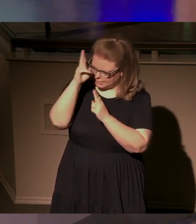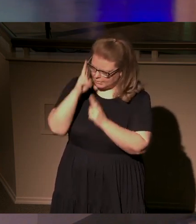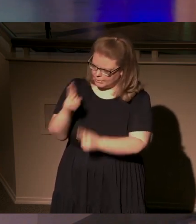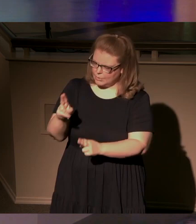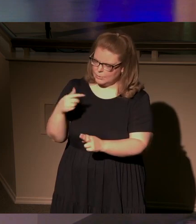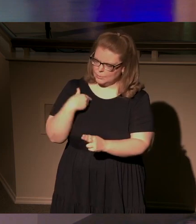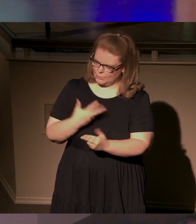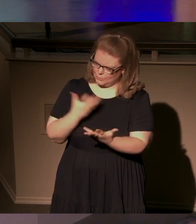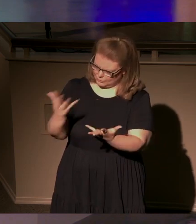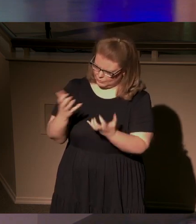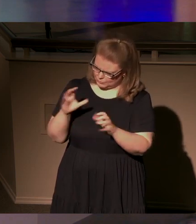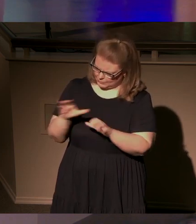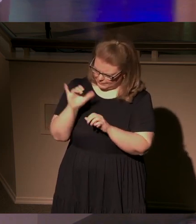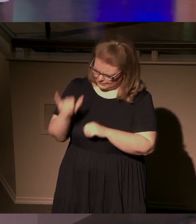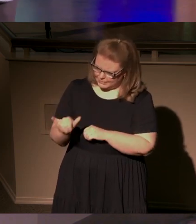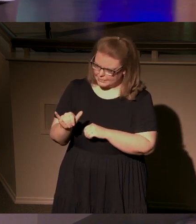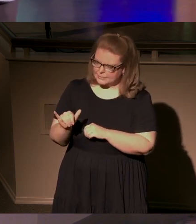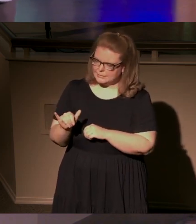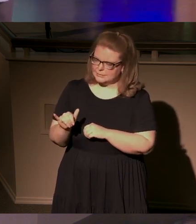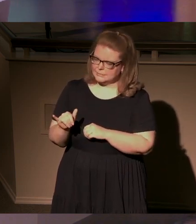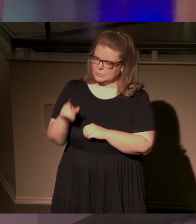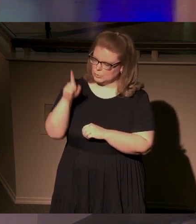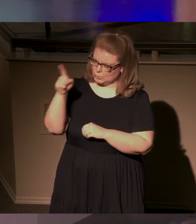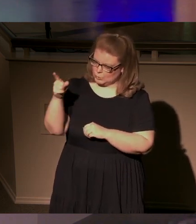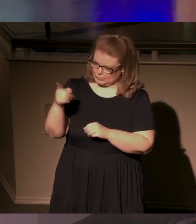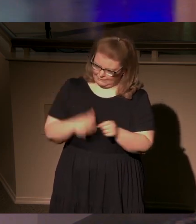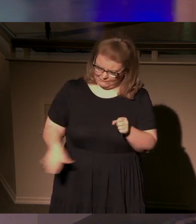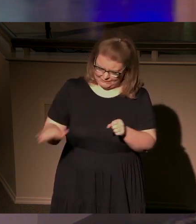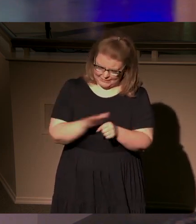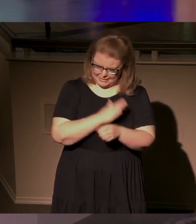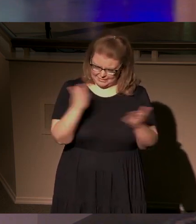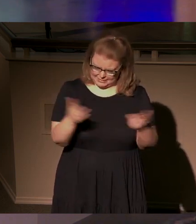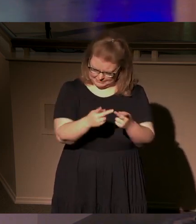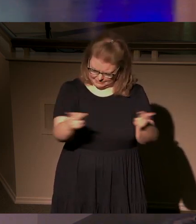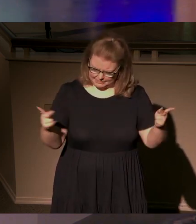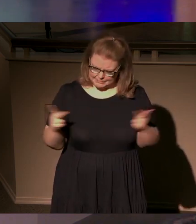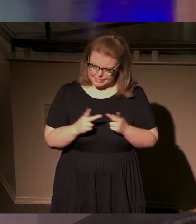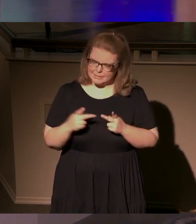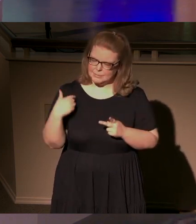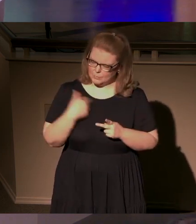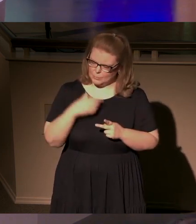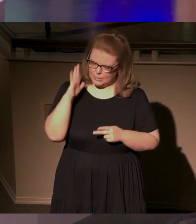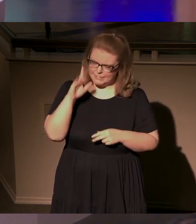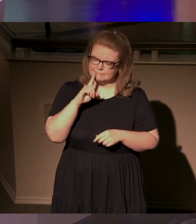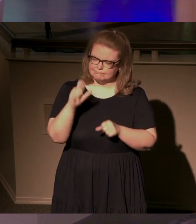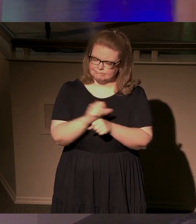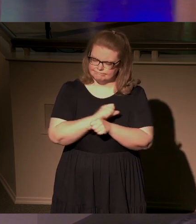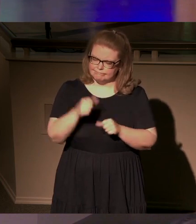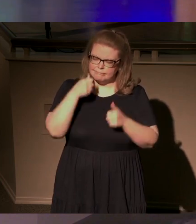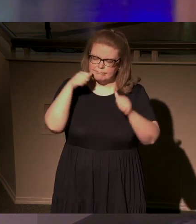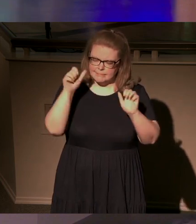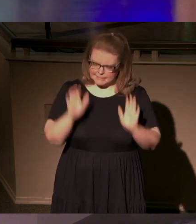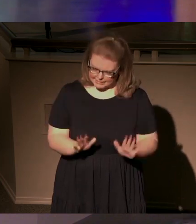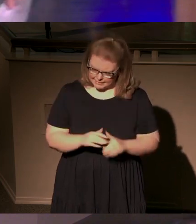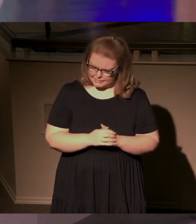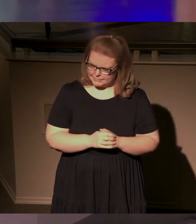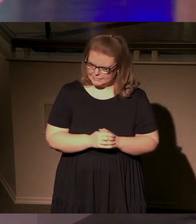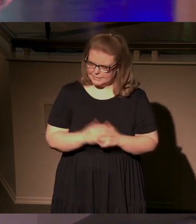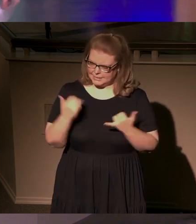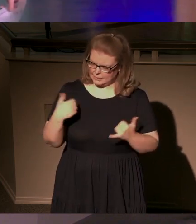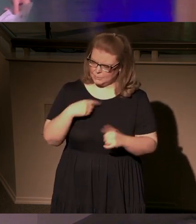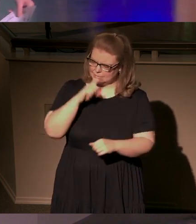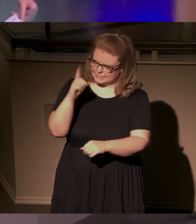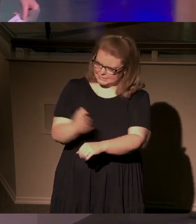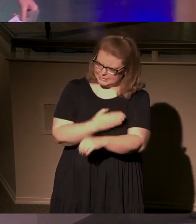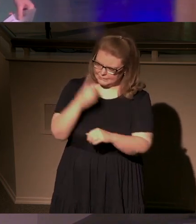to do that this morning. If you'll inhabit this house, we will be blessed. So now we sing to you